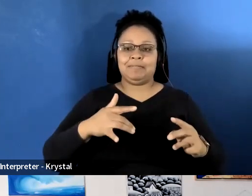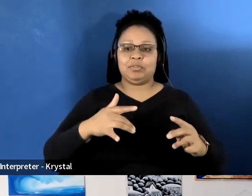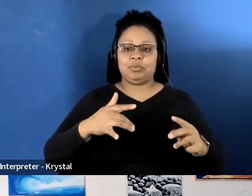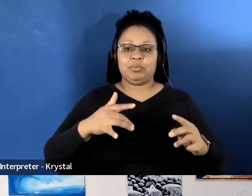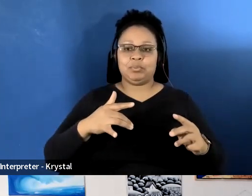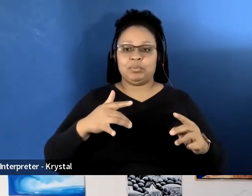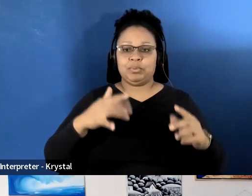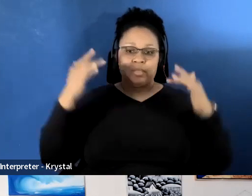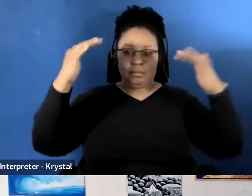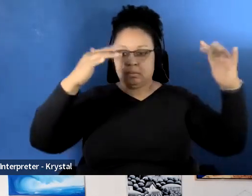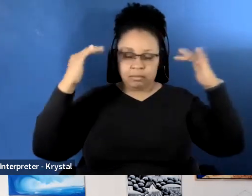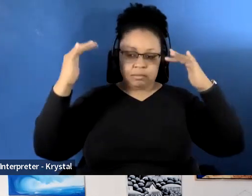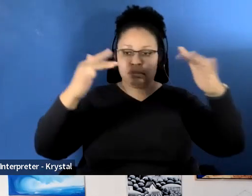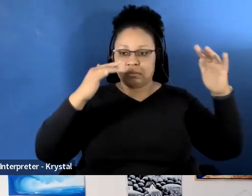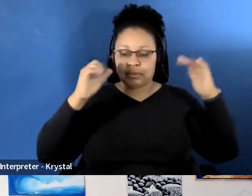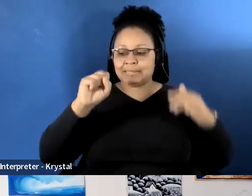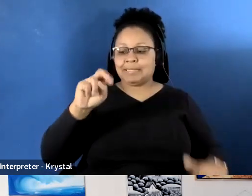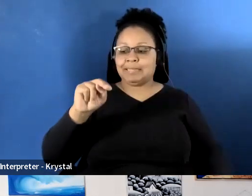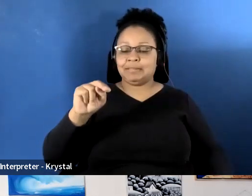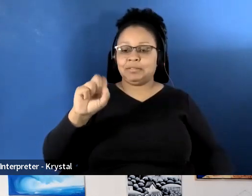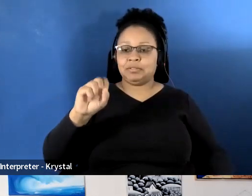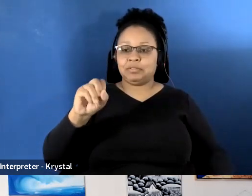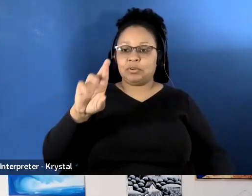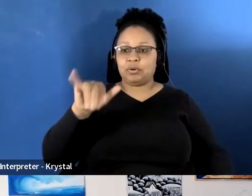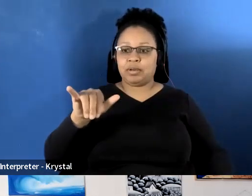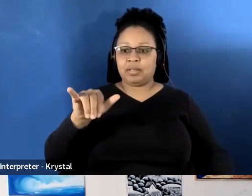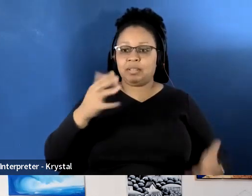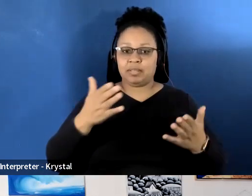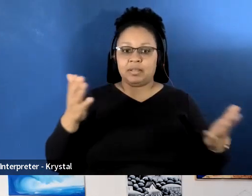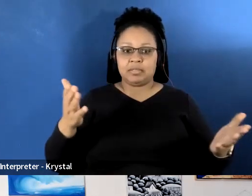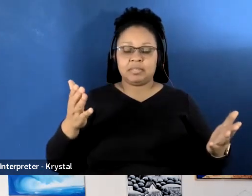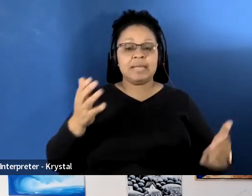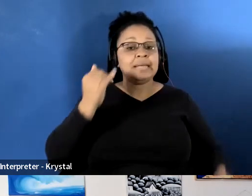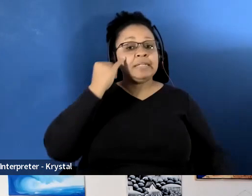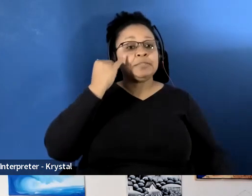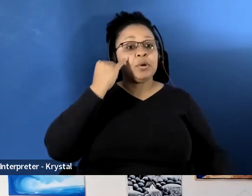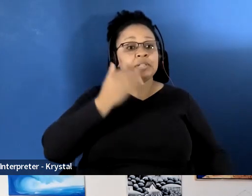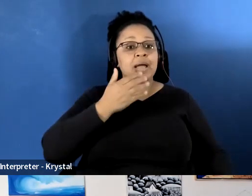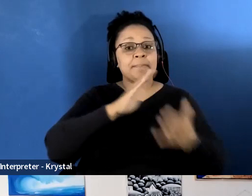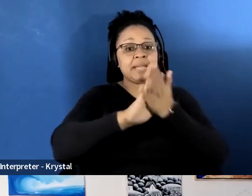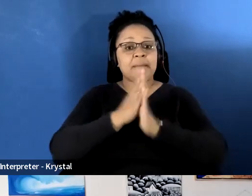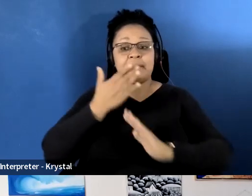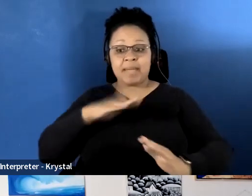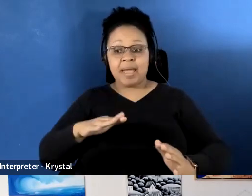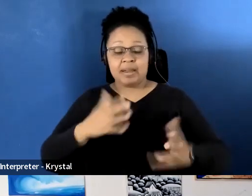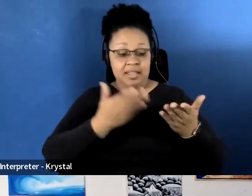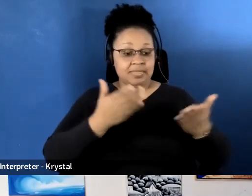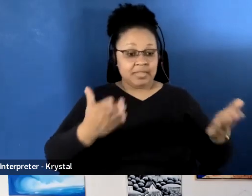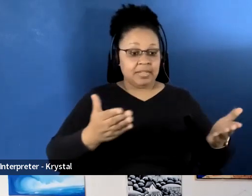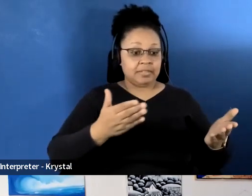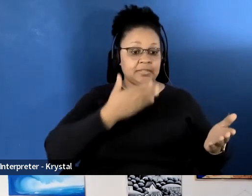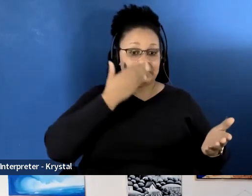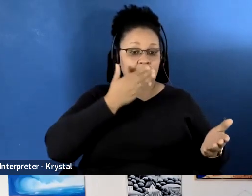when I'm getting really unwell because everything that used to smell good starts to smell bad and everything starts to turn